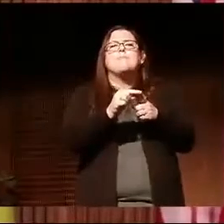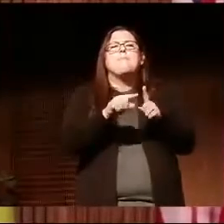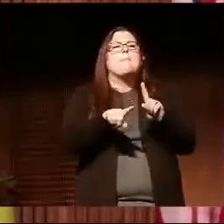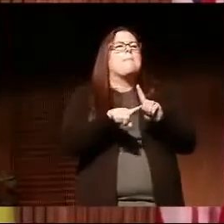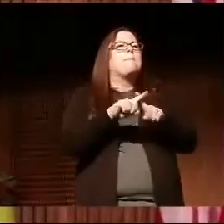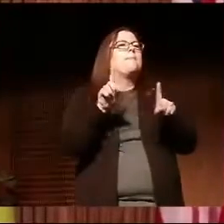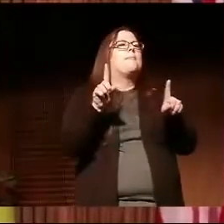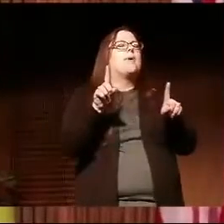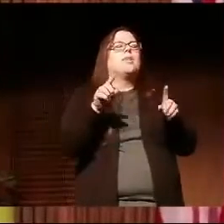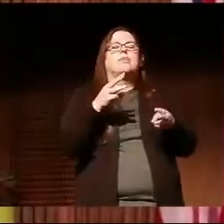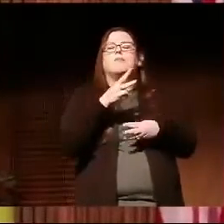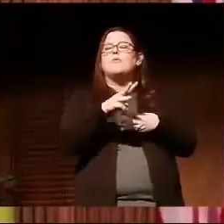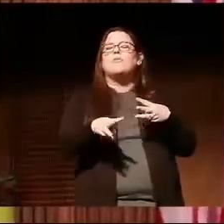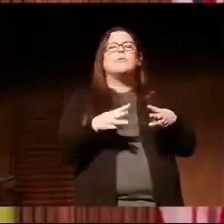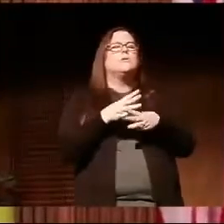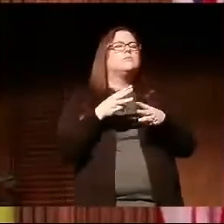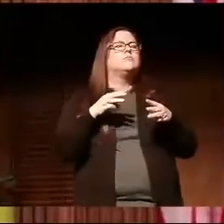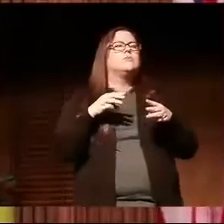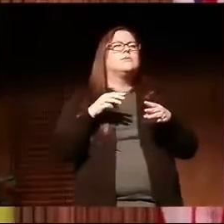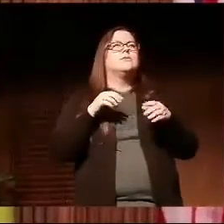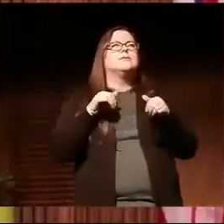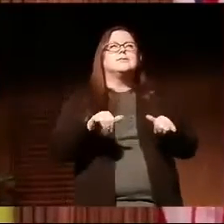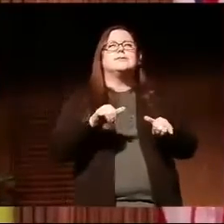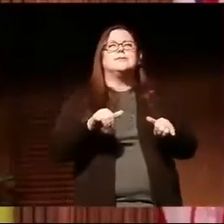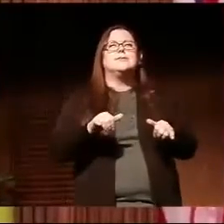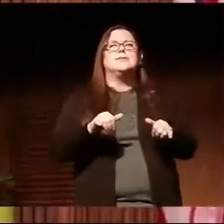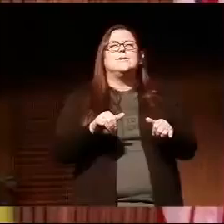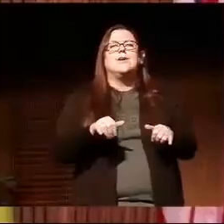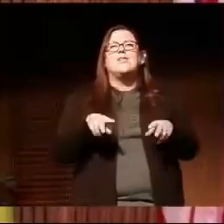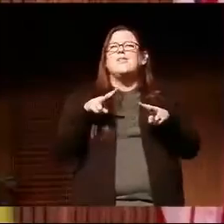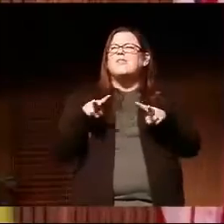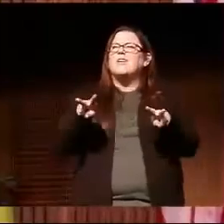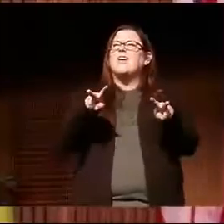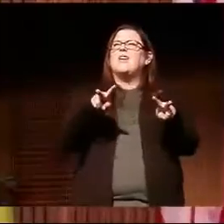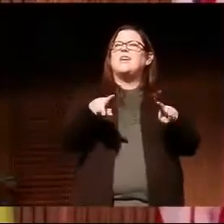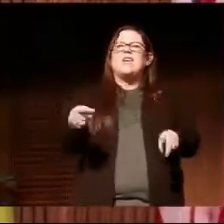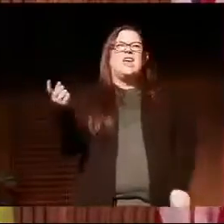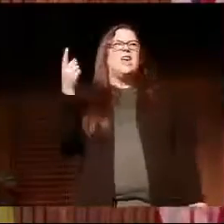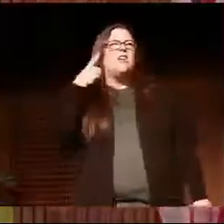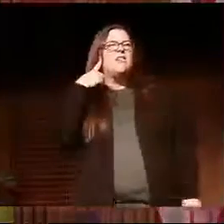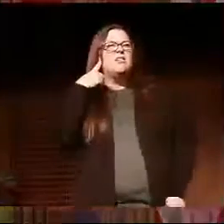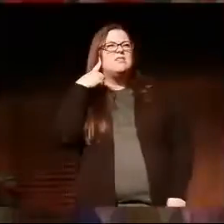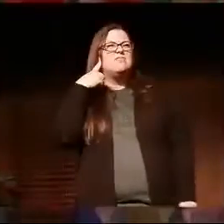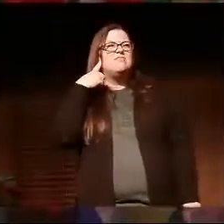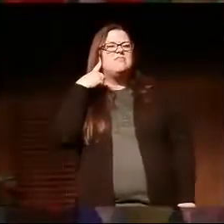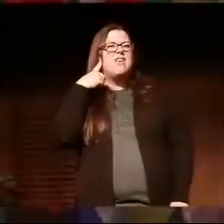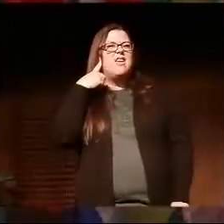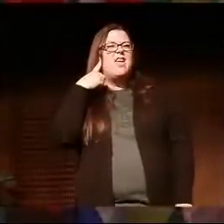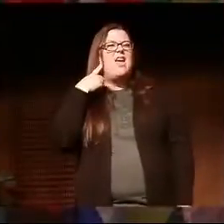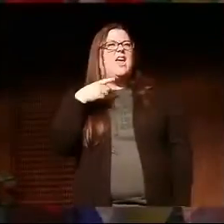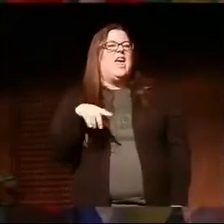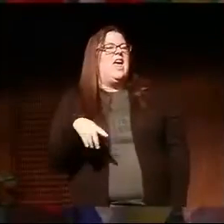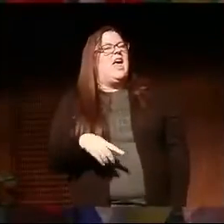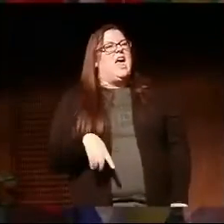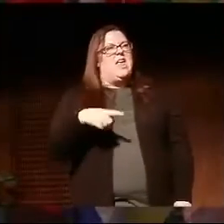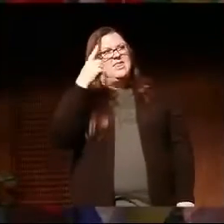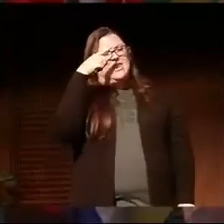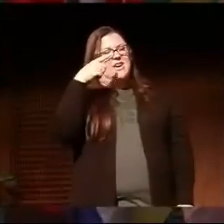is still going to look upon it. Those who are perishing are still going to hear it and think, folly.